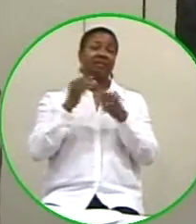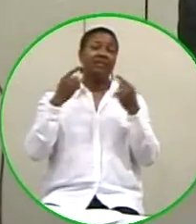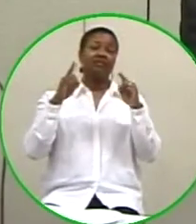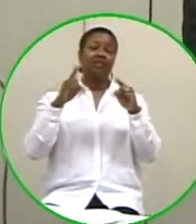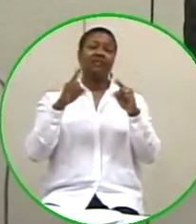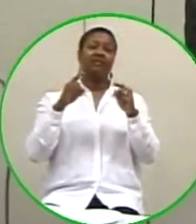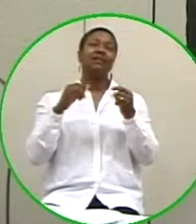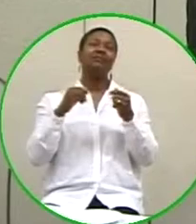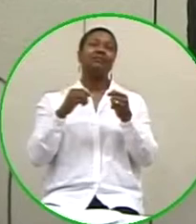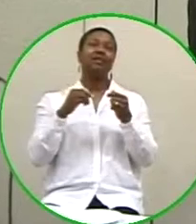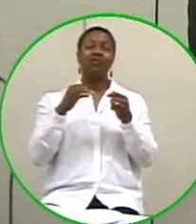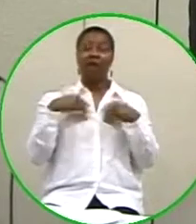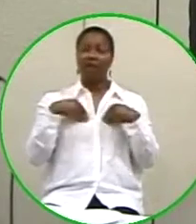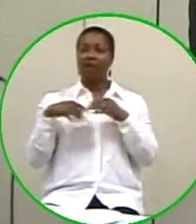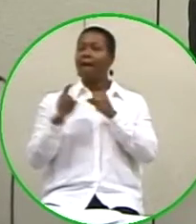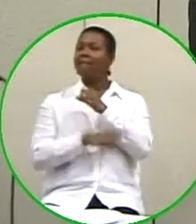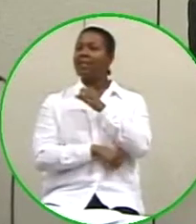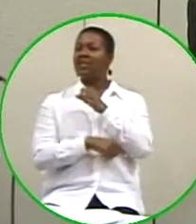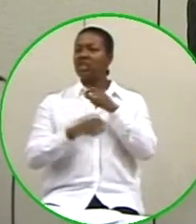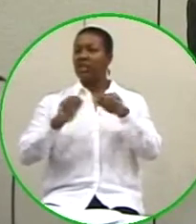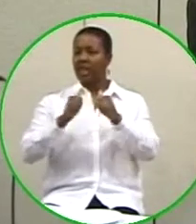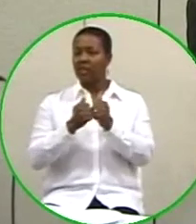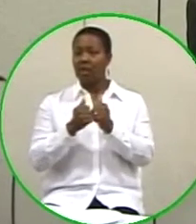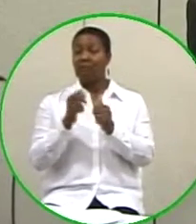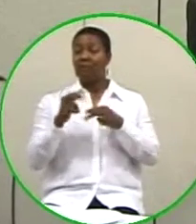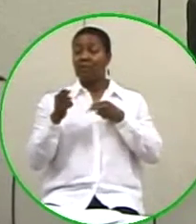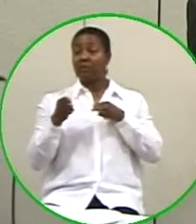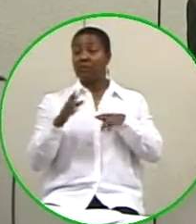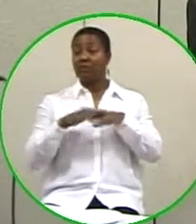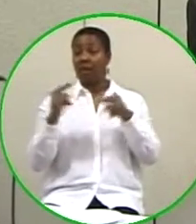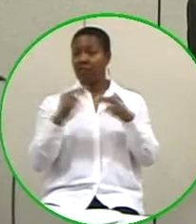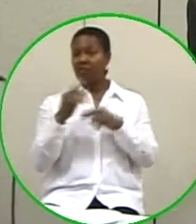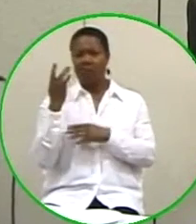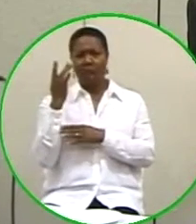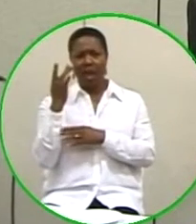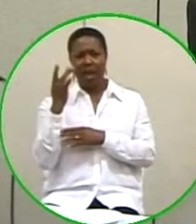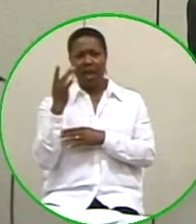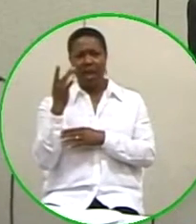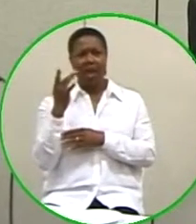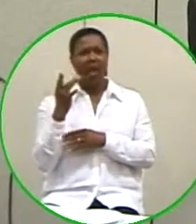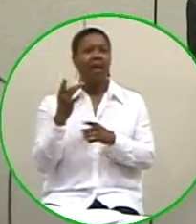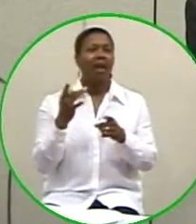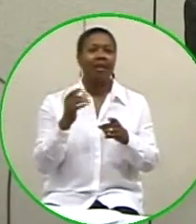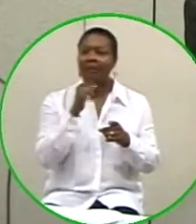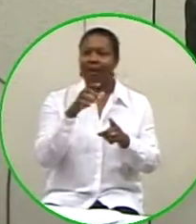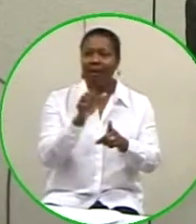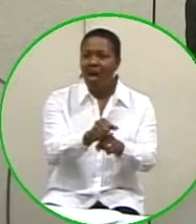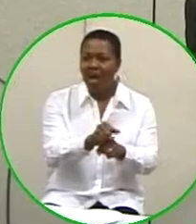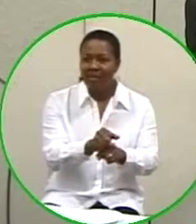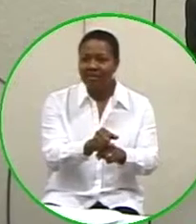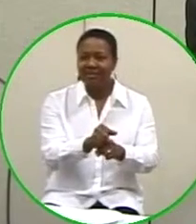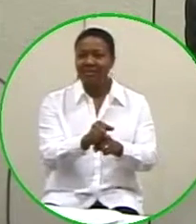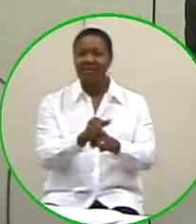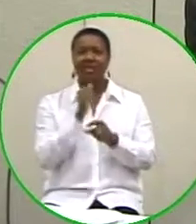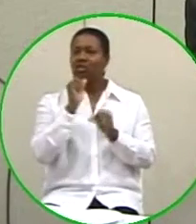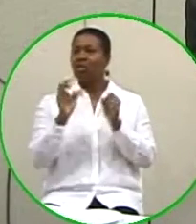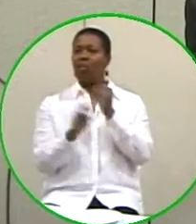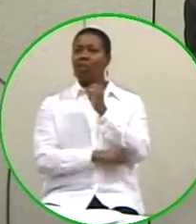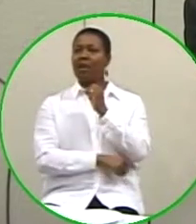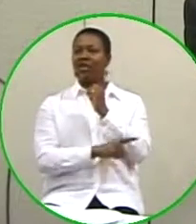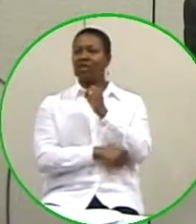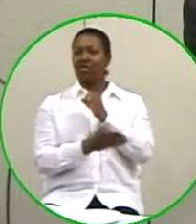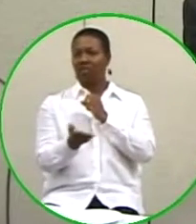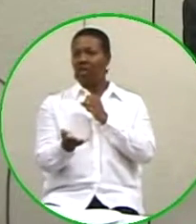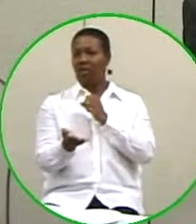agent. Why do people speed on the freeway? Most of the time they're not caught. Because there's no punishing